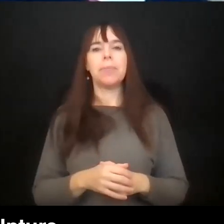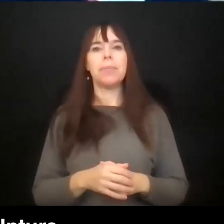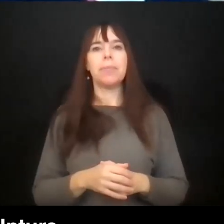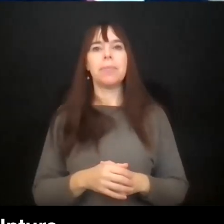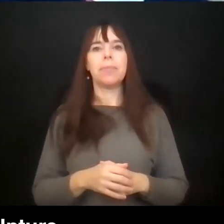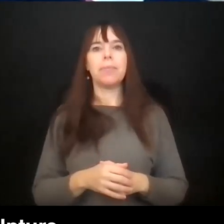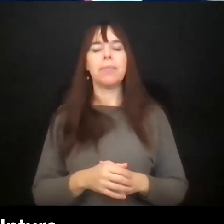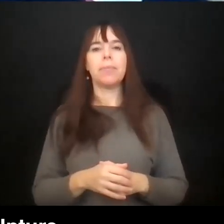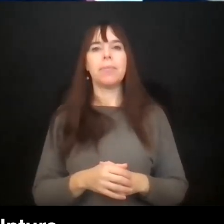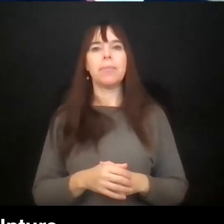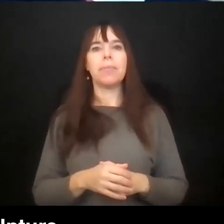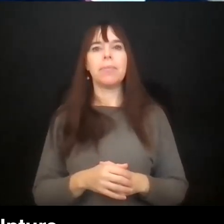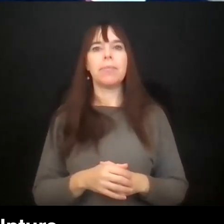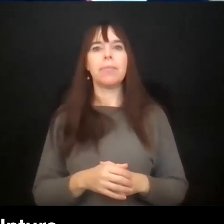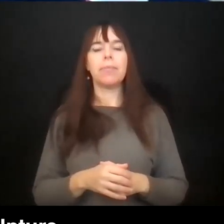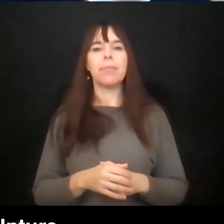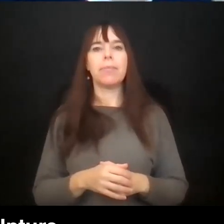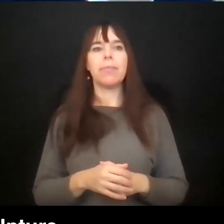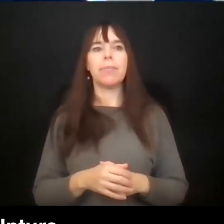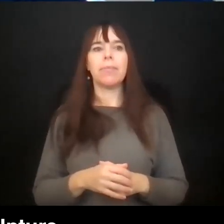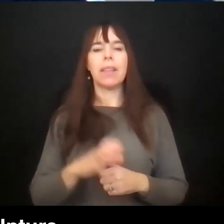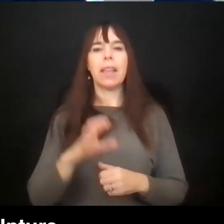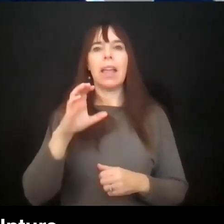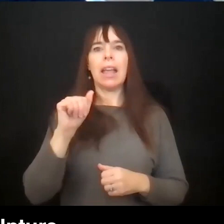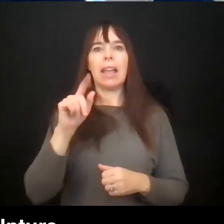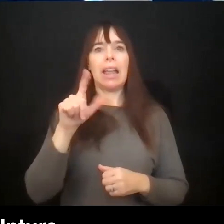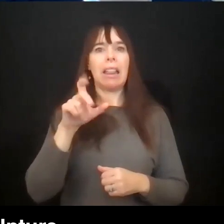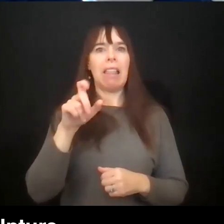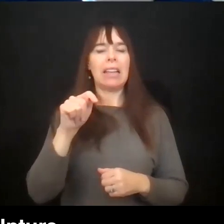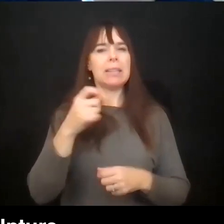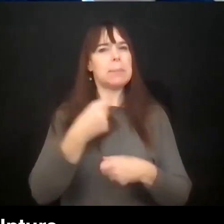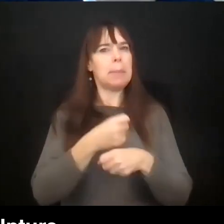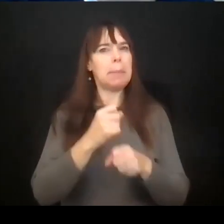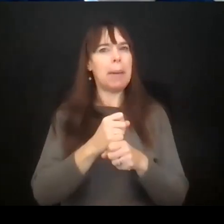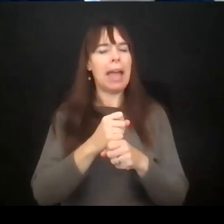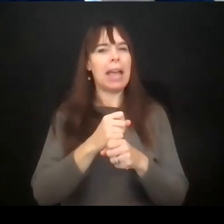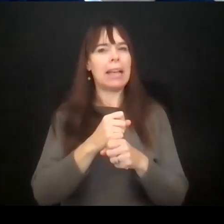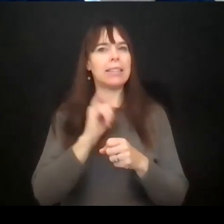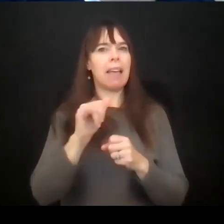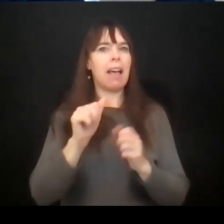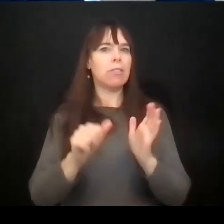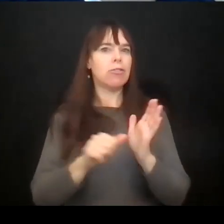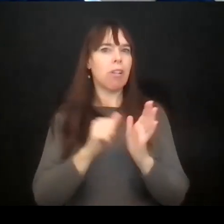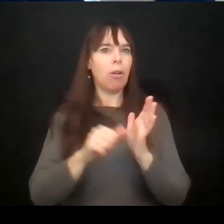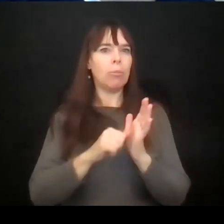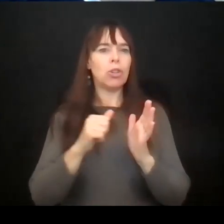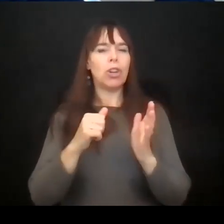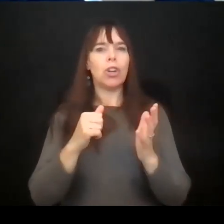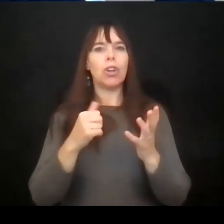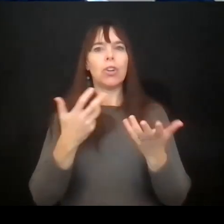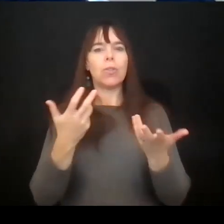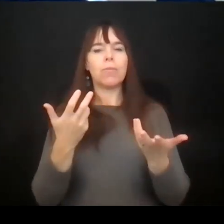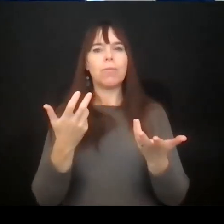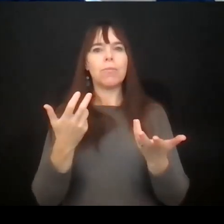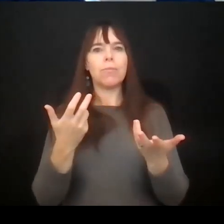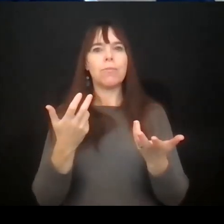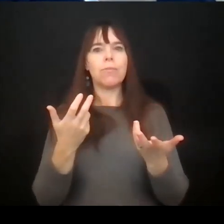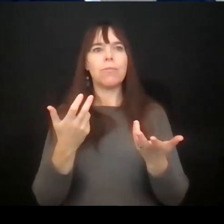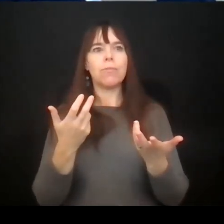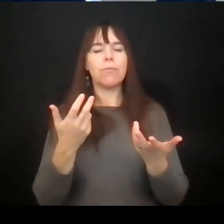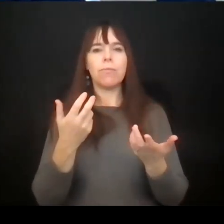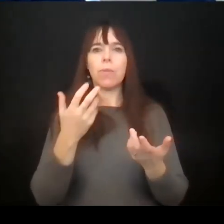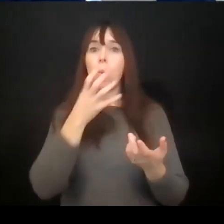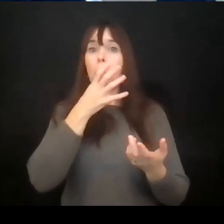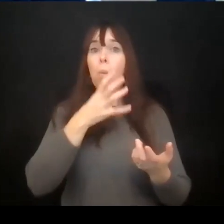And she makes this sculpture of a